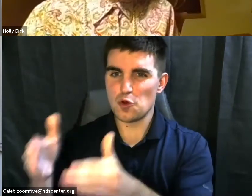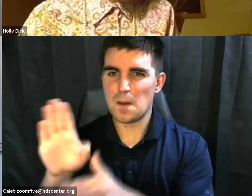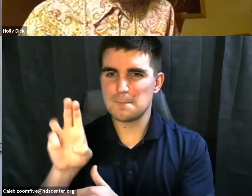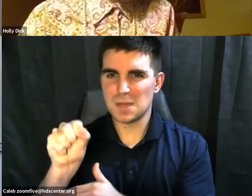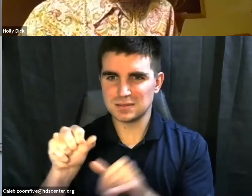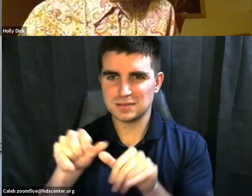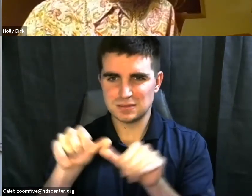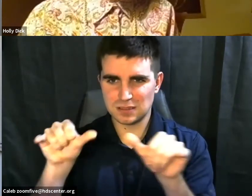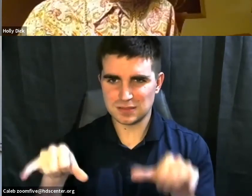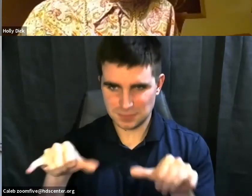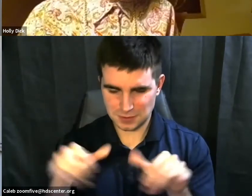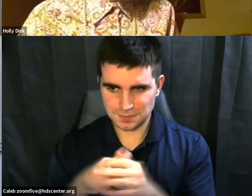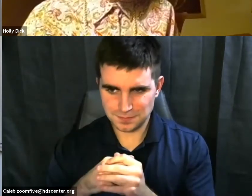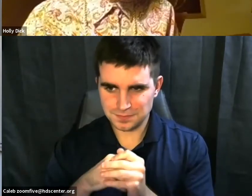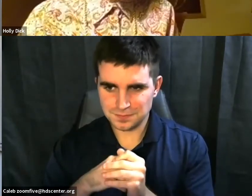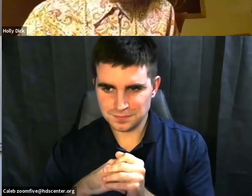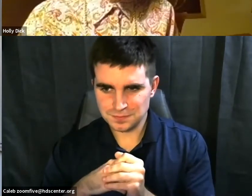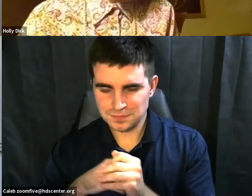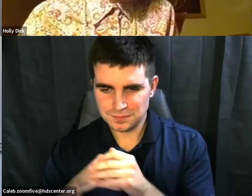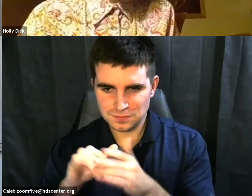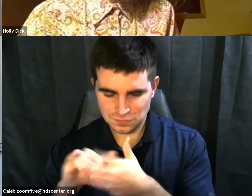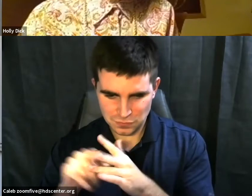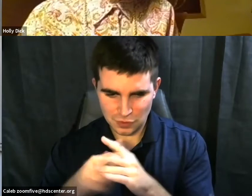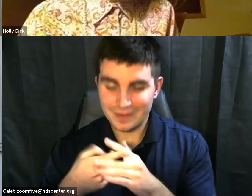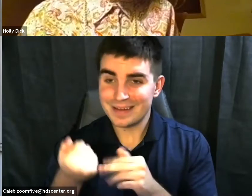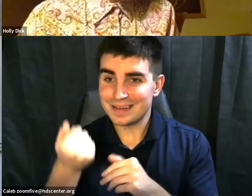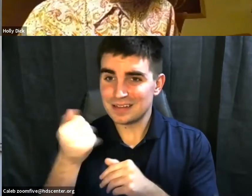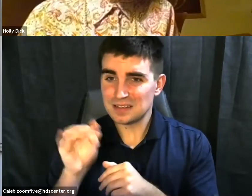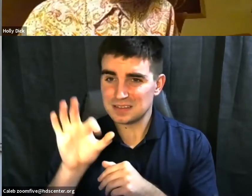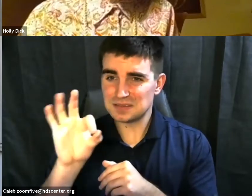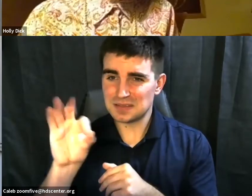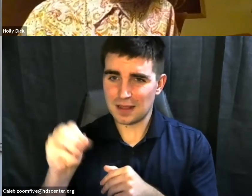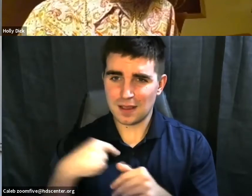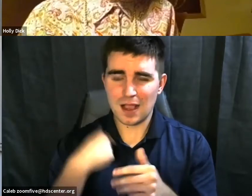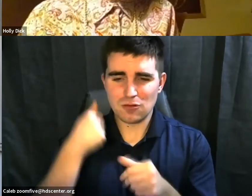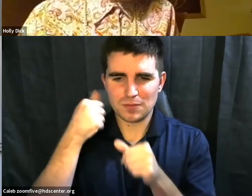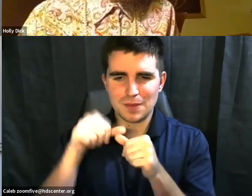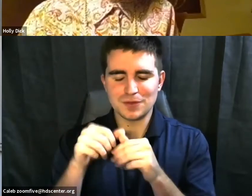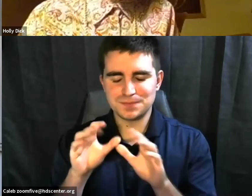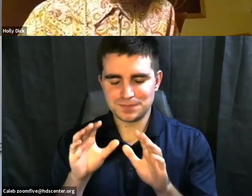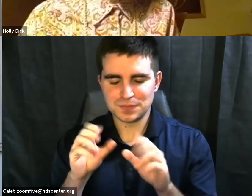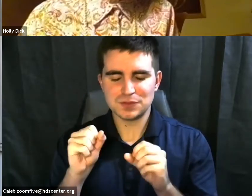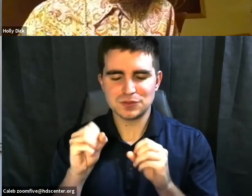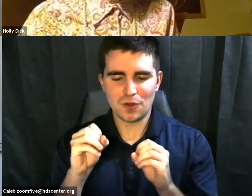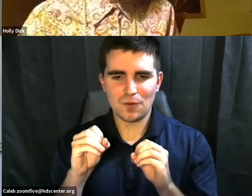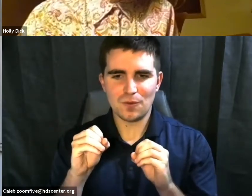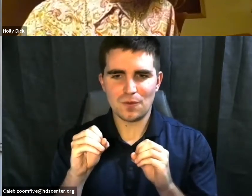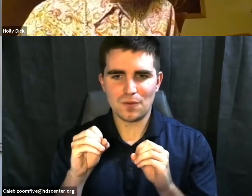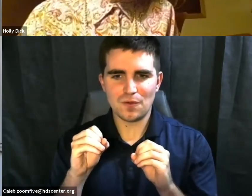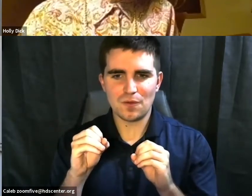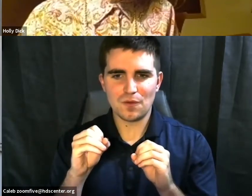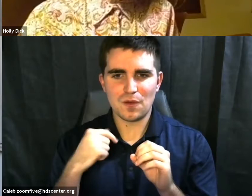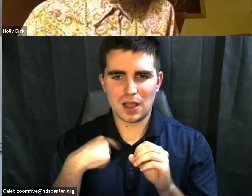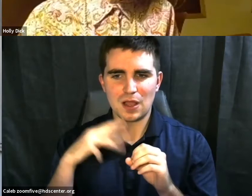systems. And in 1990, I remember, so I had been